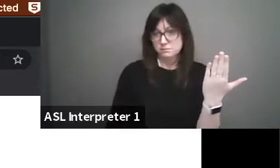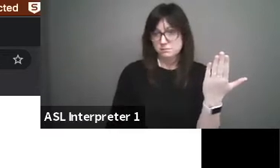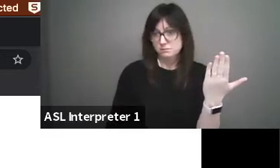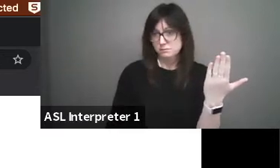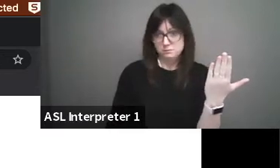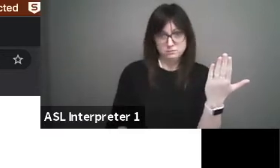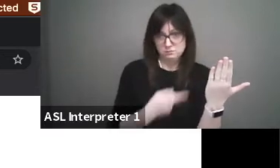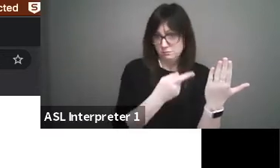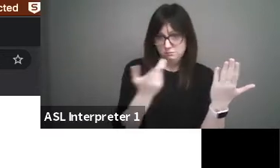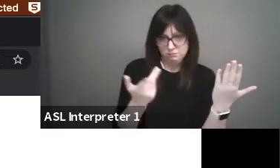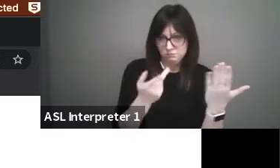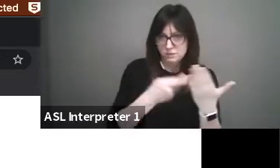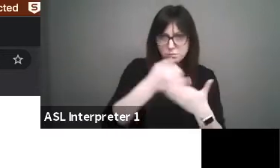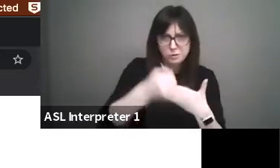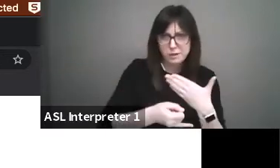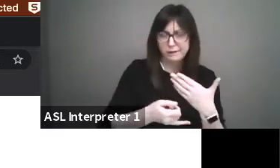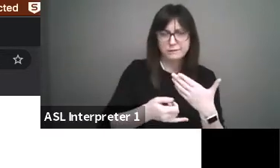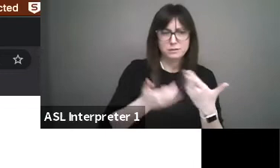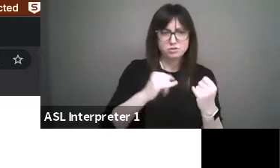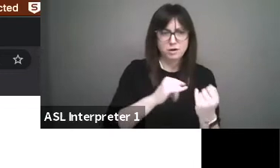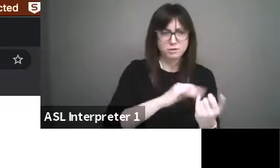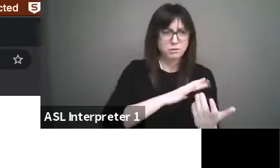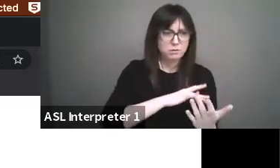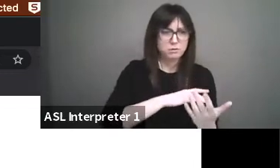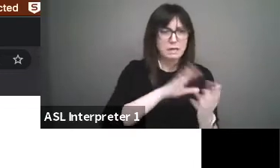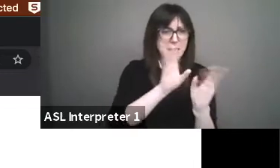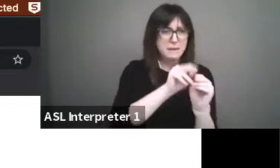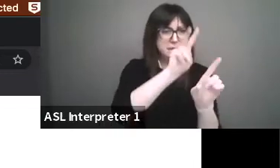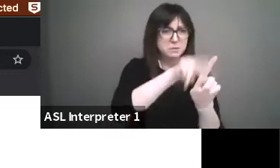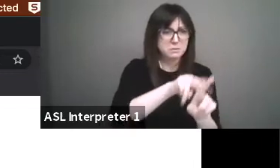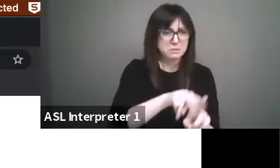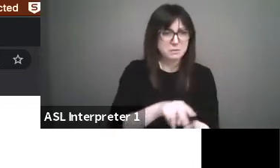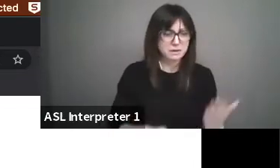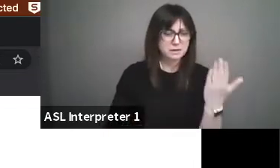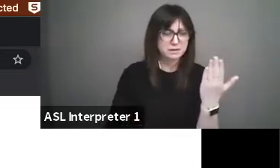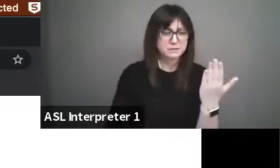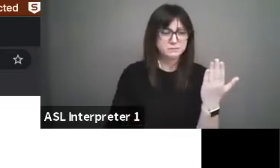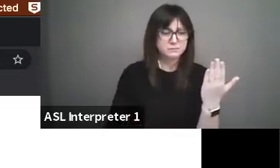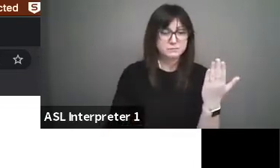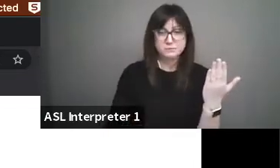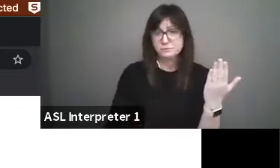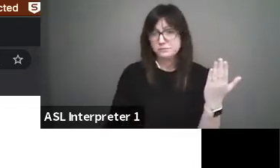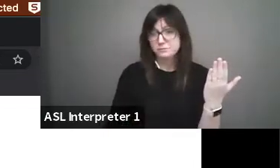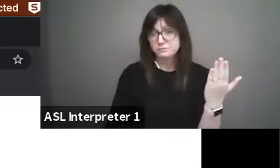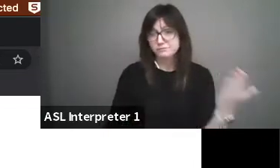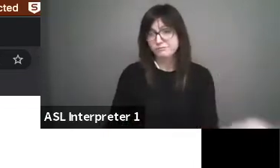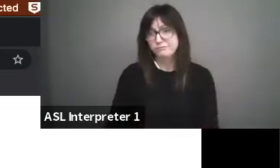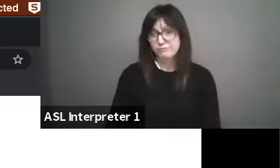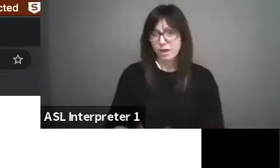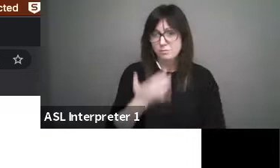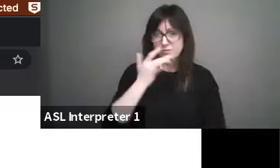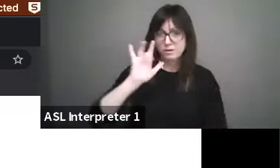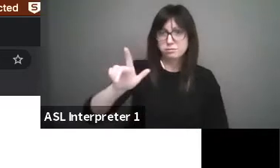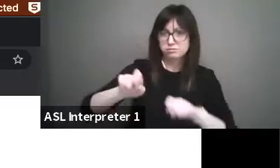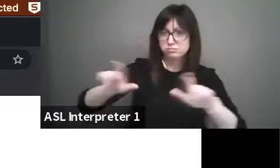upcoming projects, trying to get someone's attentions to book meetings. Personally, I would rather watch a video than go through a